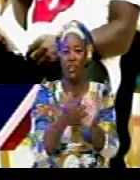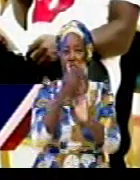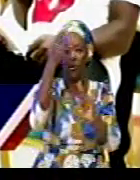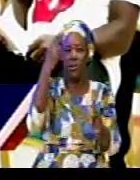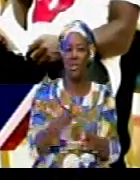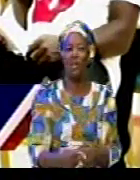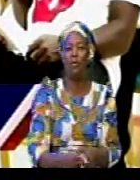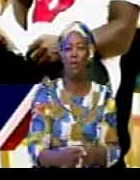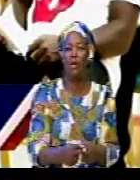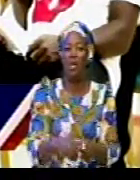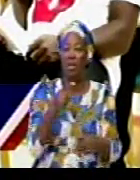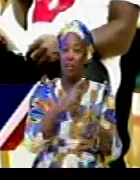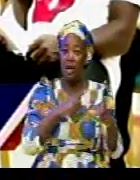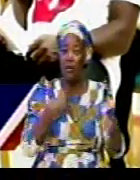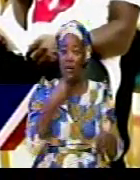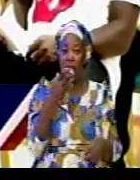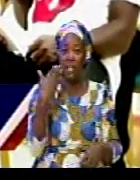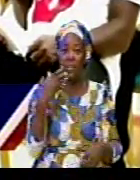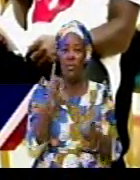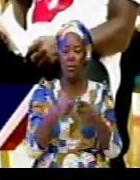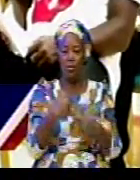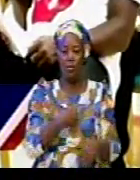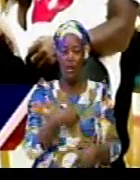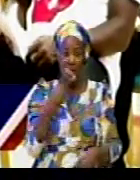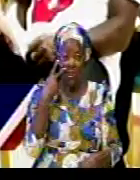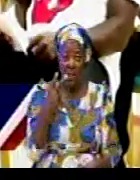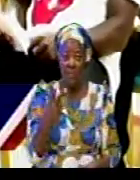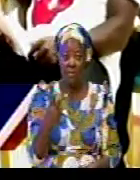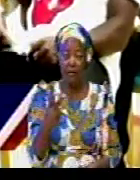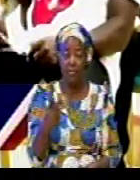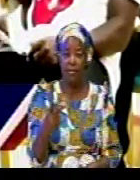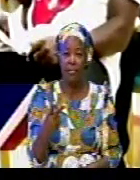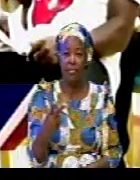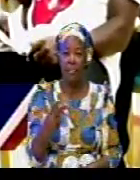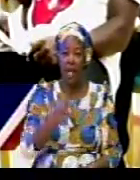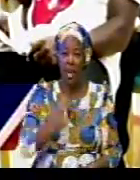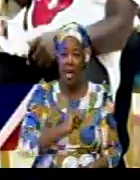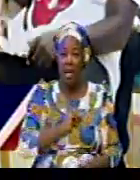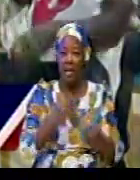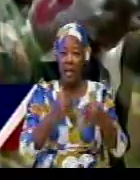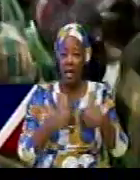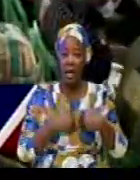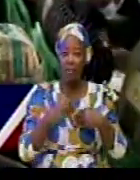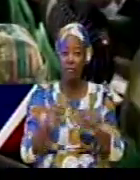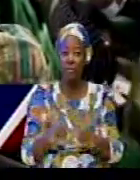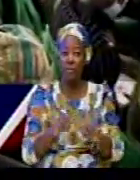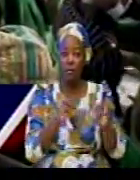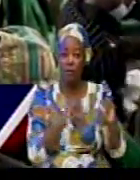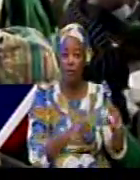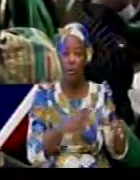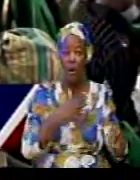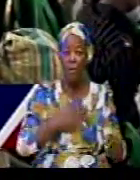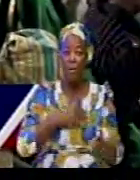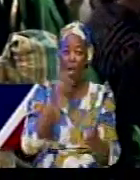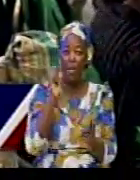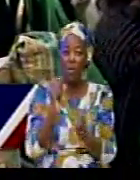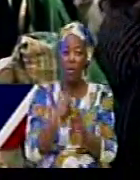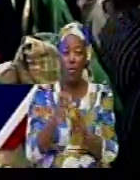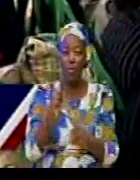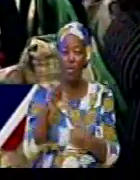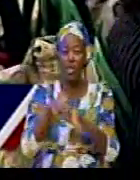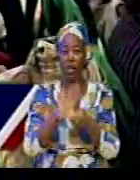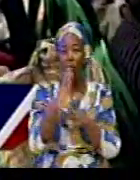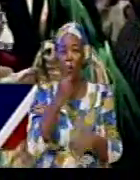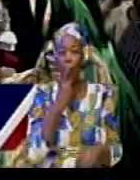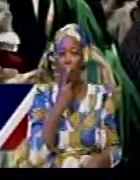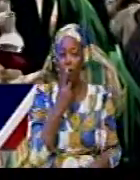his hand and he touches your mouth. The Lord said unto me, behold,